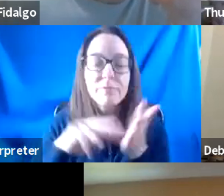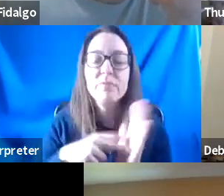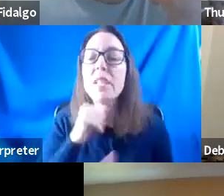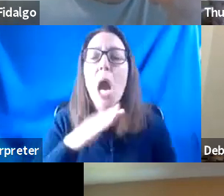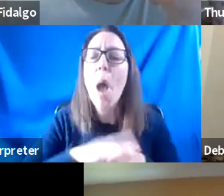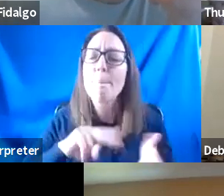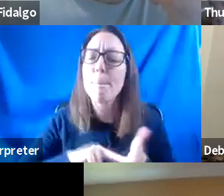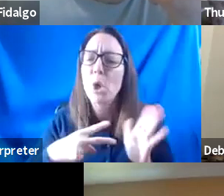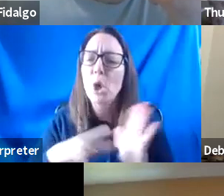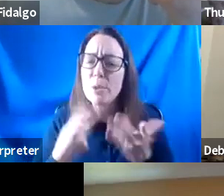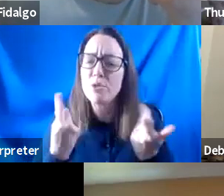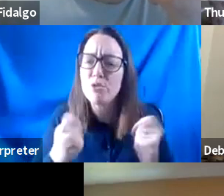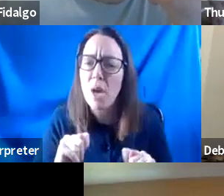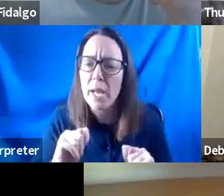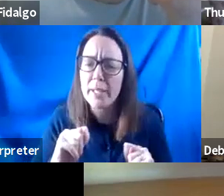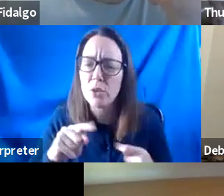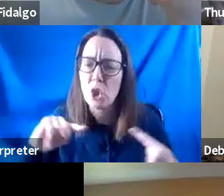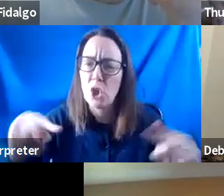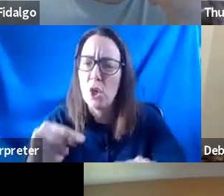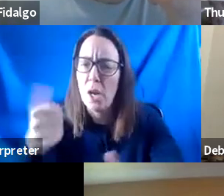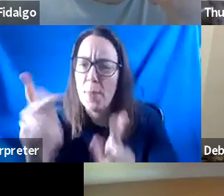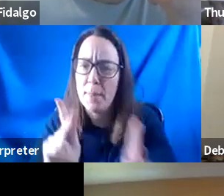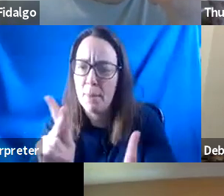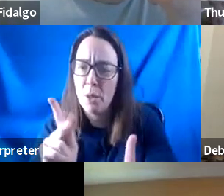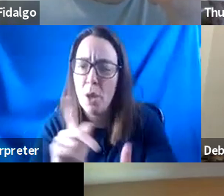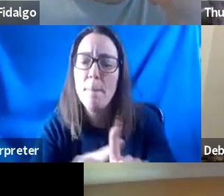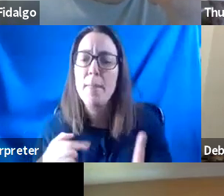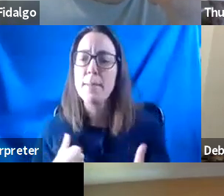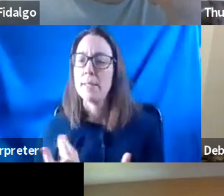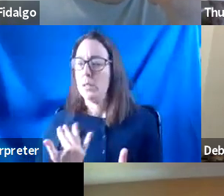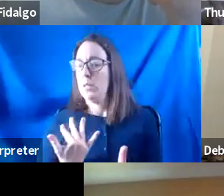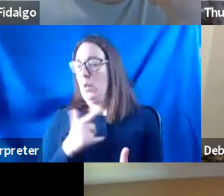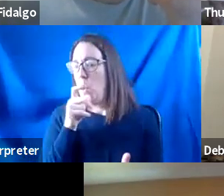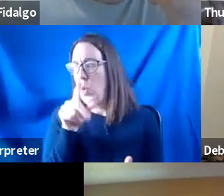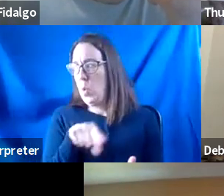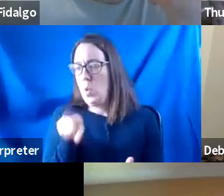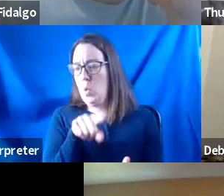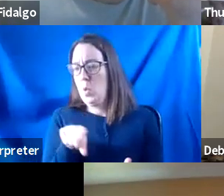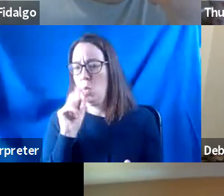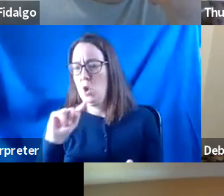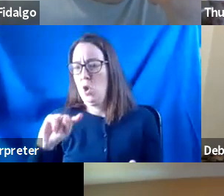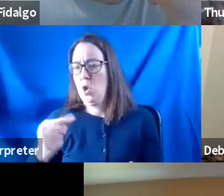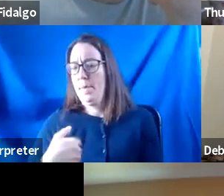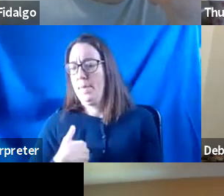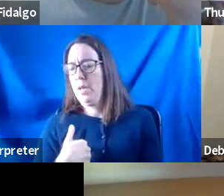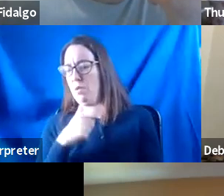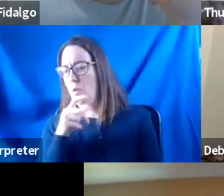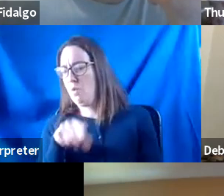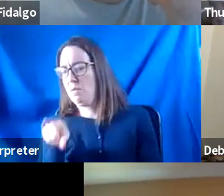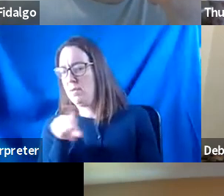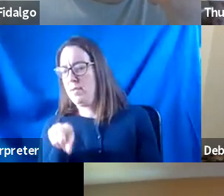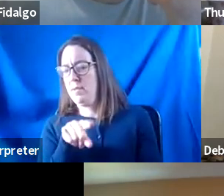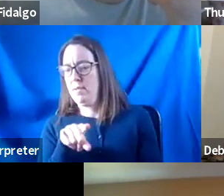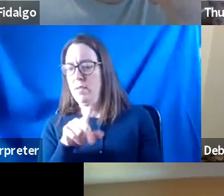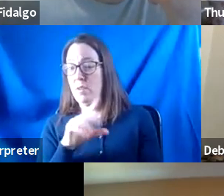and filtering for who's going to hurt me. And as soon as they see even a glimmer of it, they're ready to blow, right? Because they're sitting there